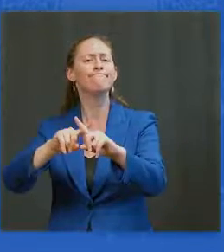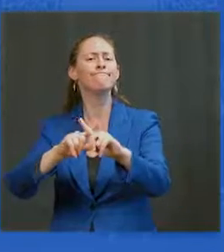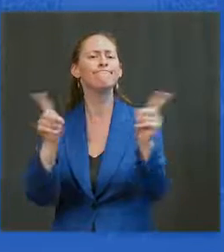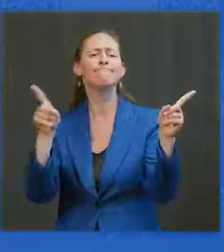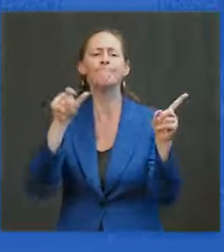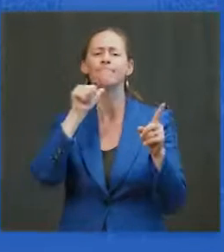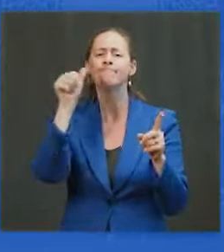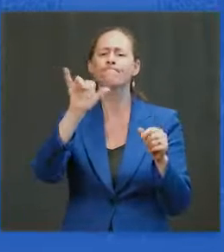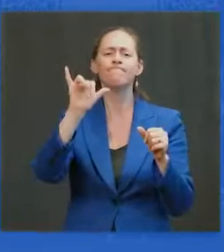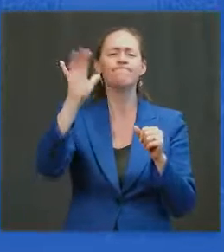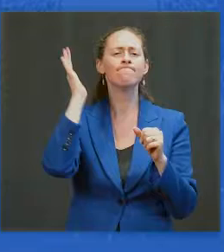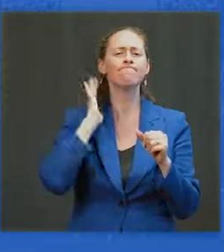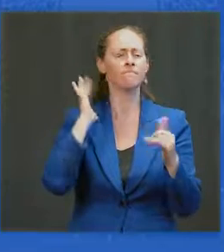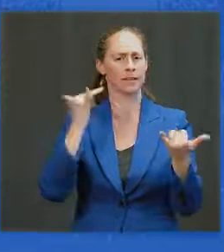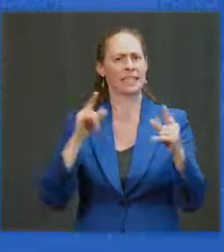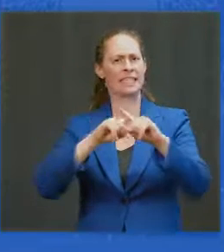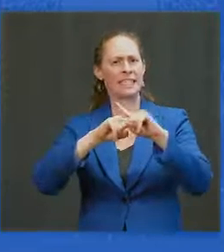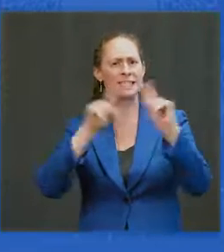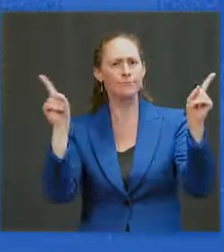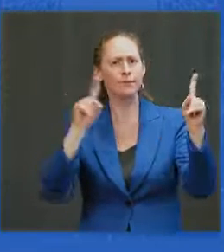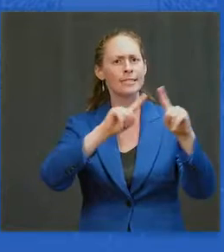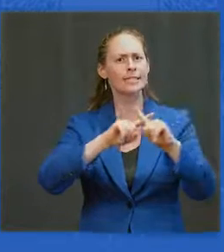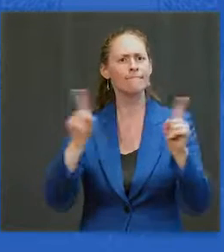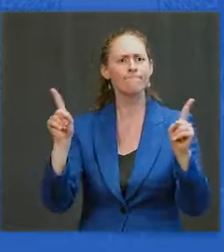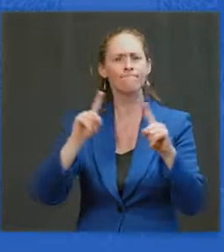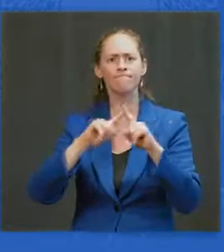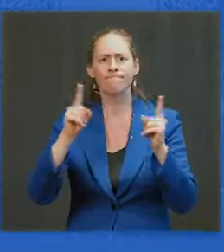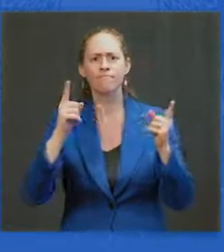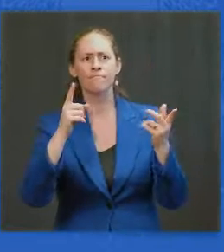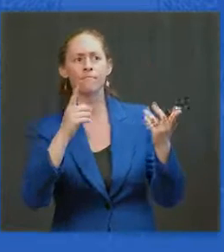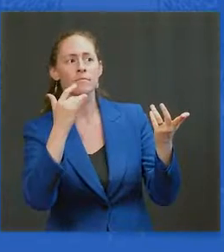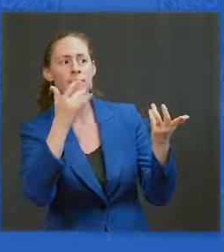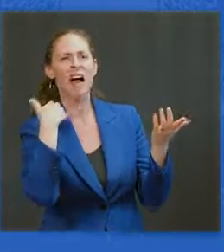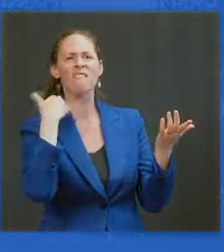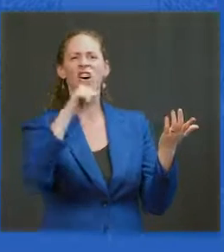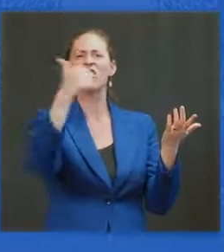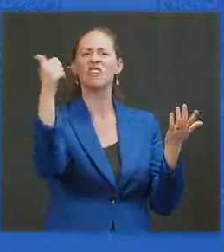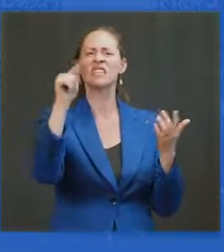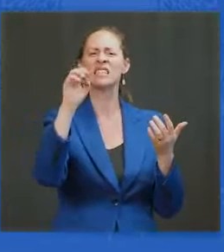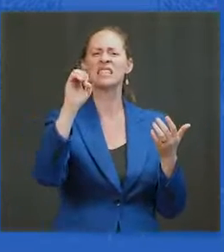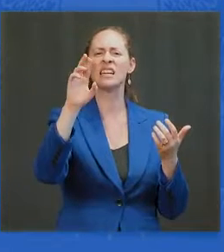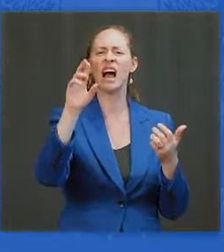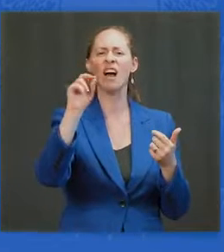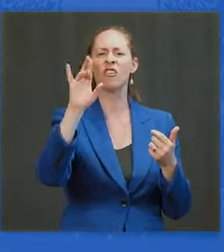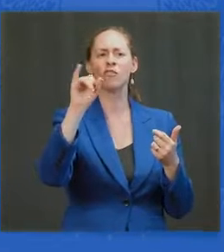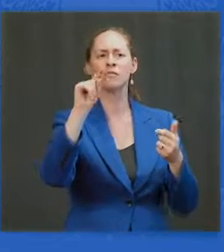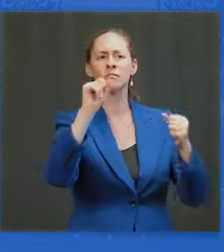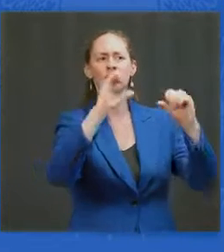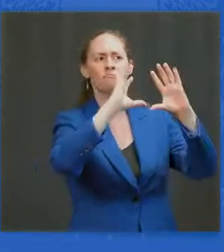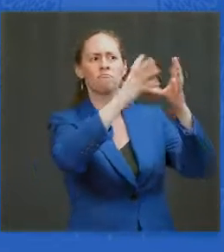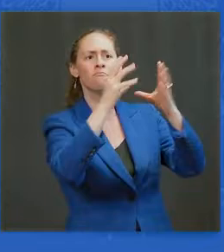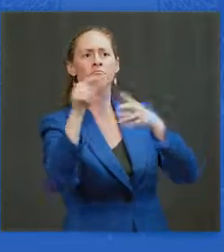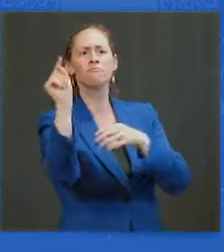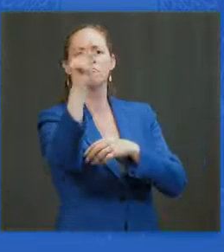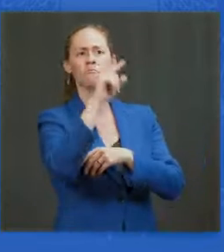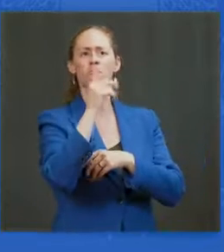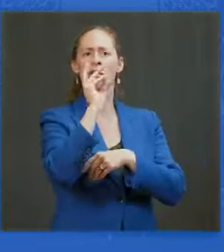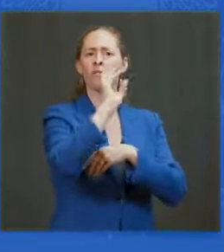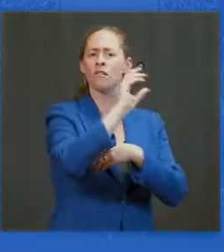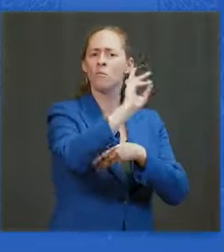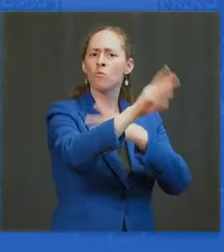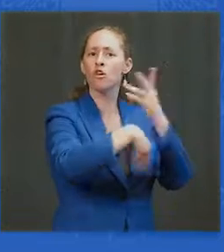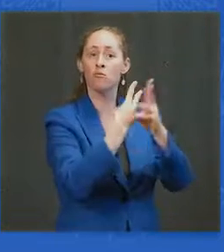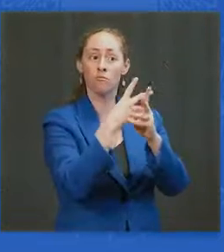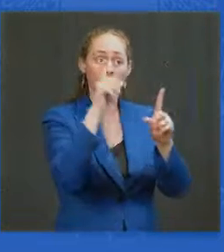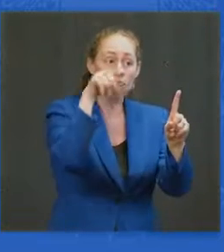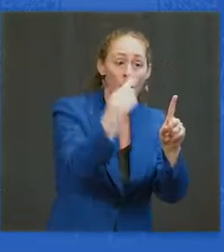counterterrorism operations around the world, where we know terrorism is more of a threat than it is today in Afghanistan, without any permanent military